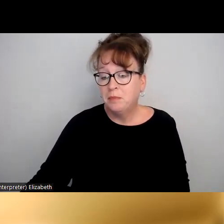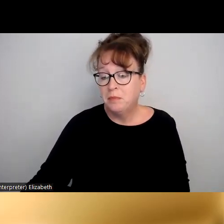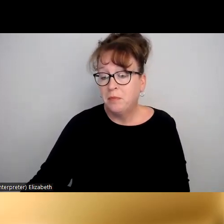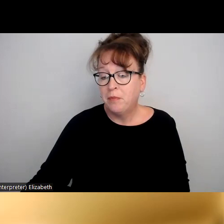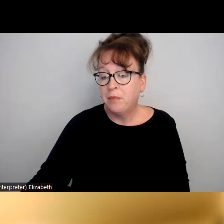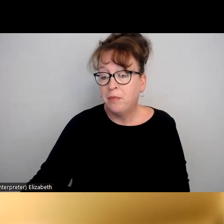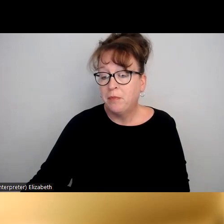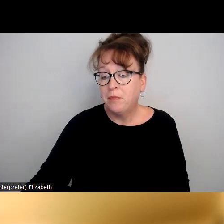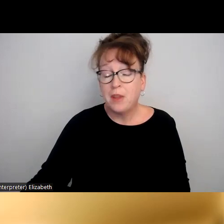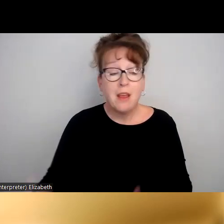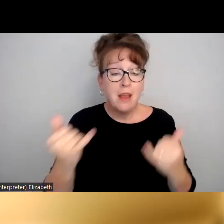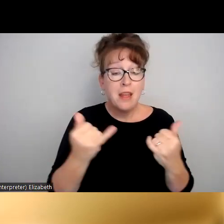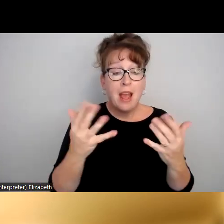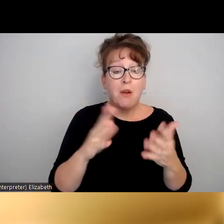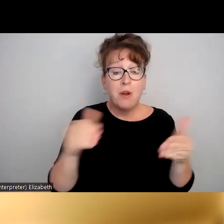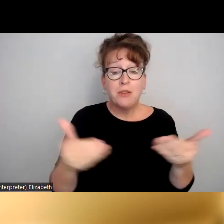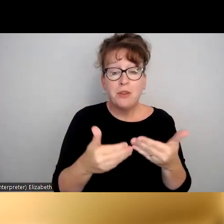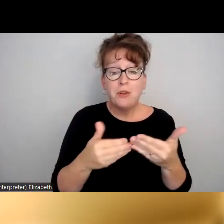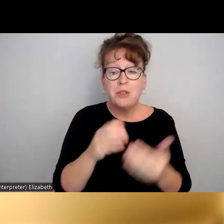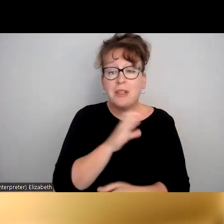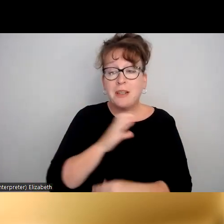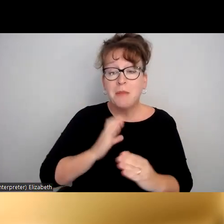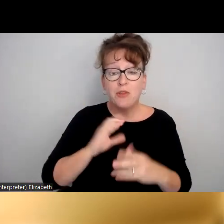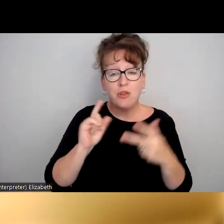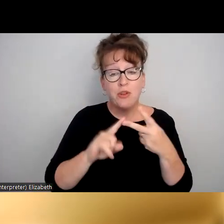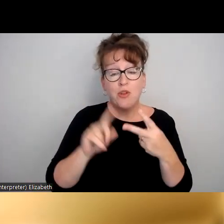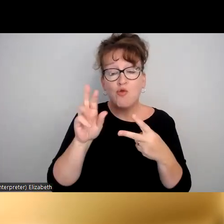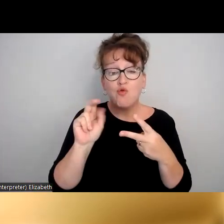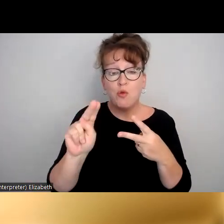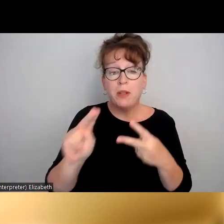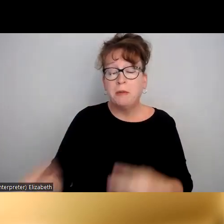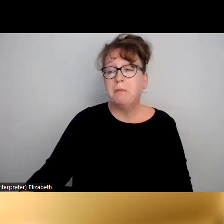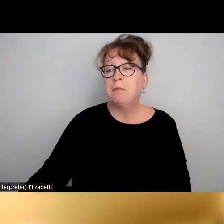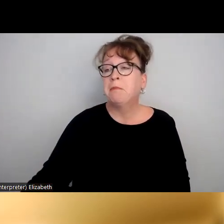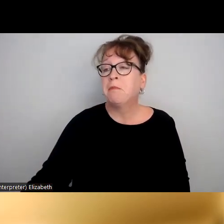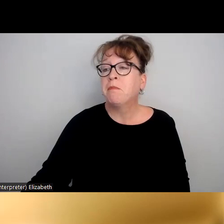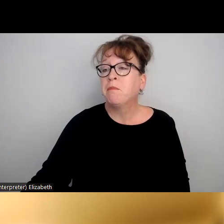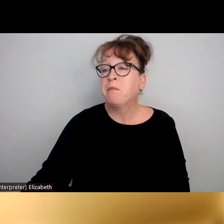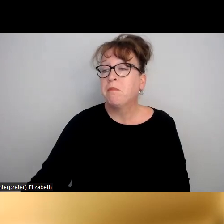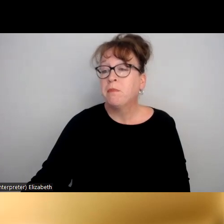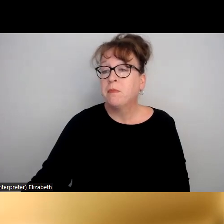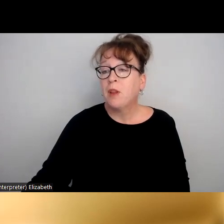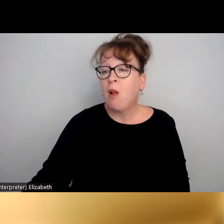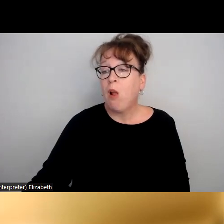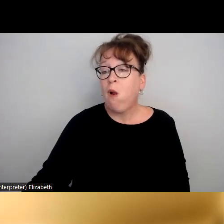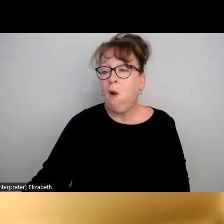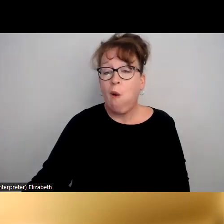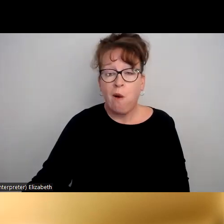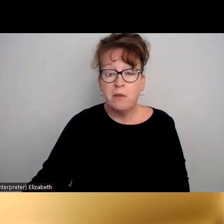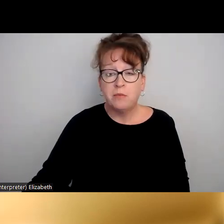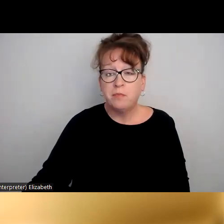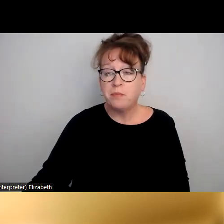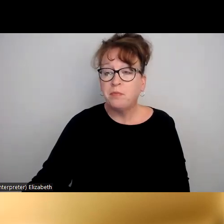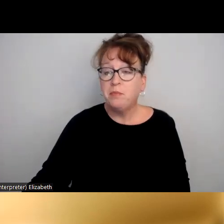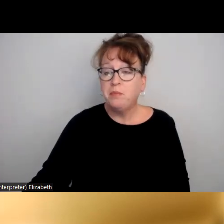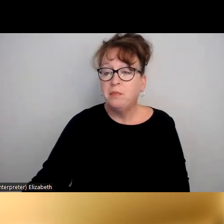of these priorities. Commissioner Rubin, we'll talk about transparency, public participation, our environmental justice efforts, and affordability.